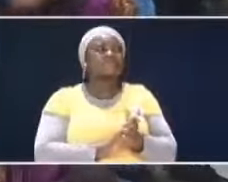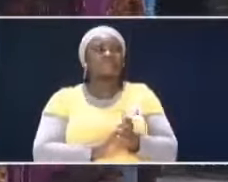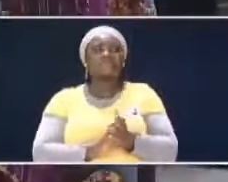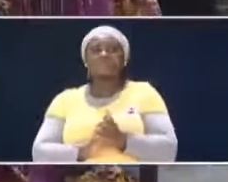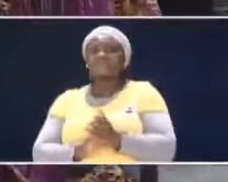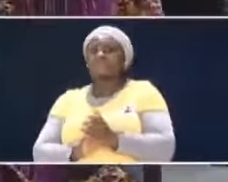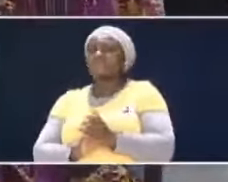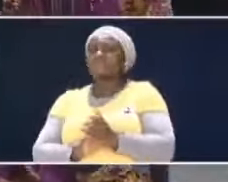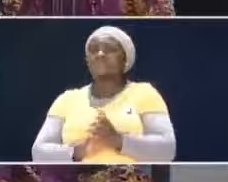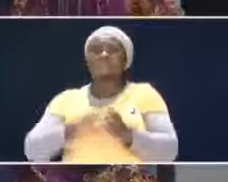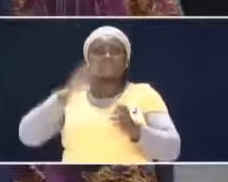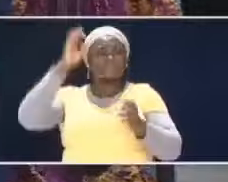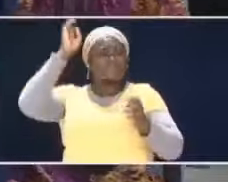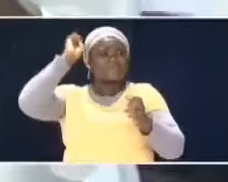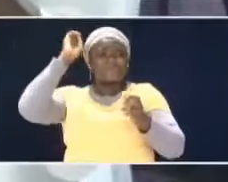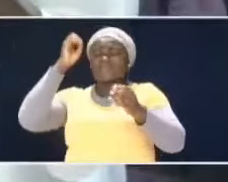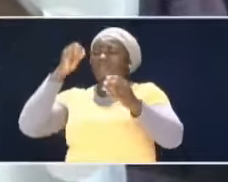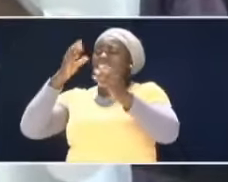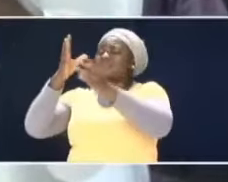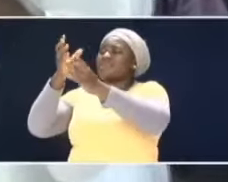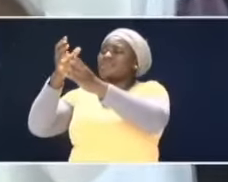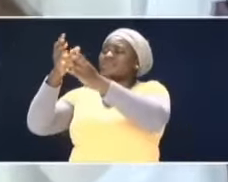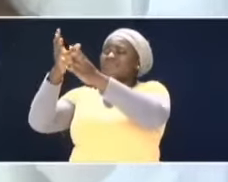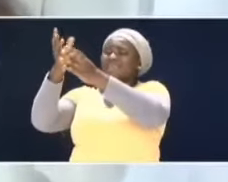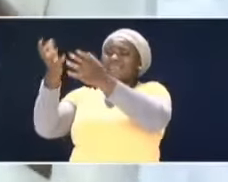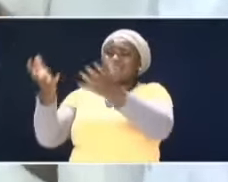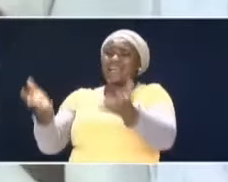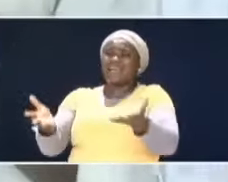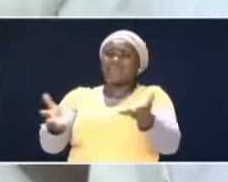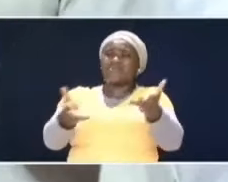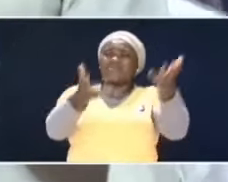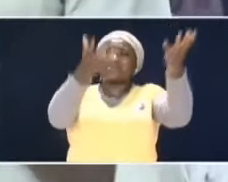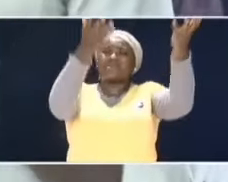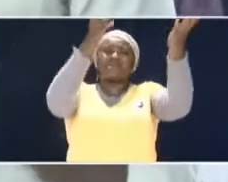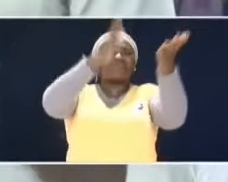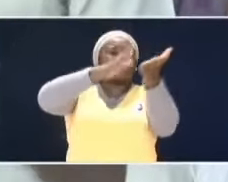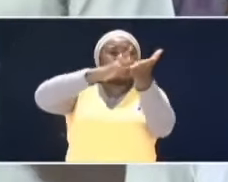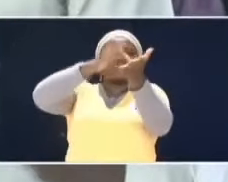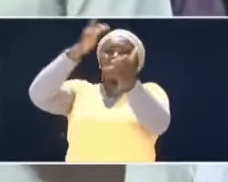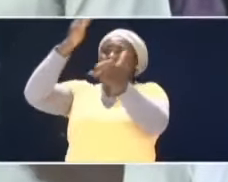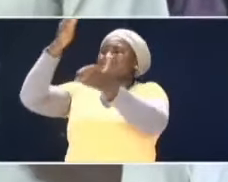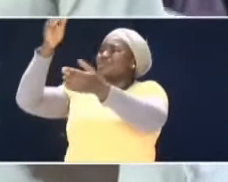Ogbe Ogo Kari Ogo